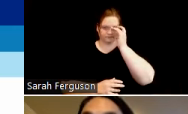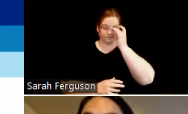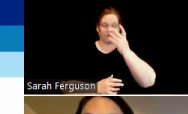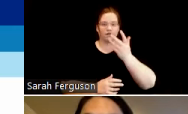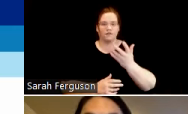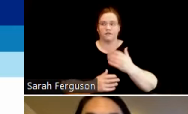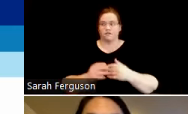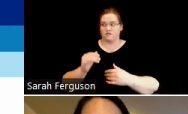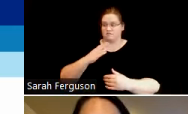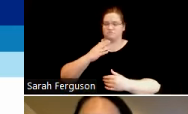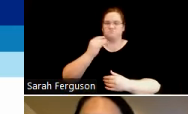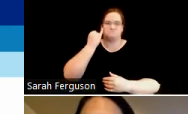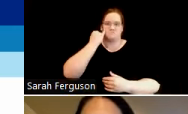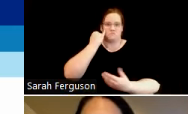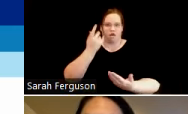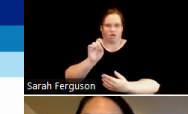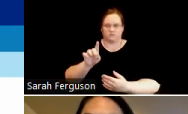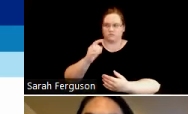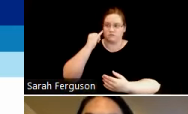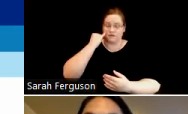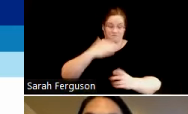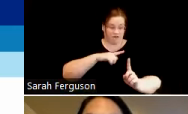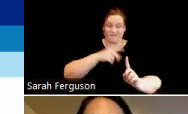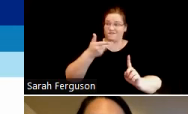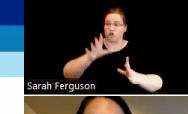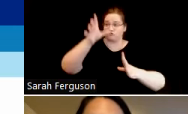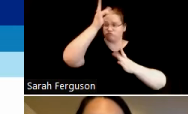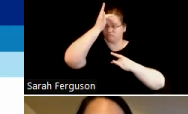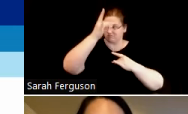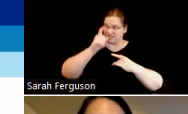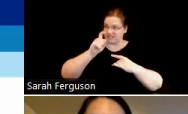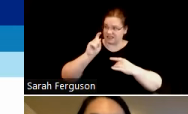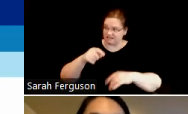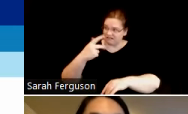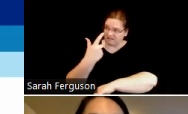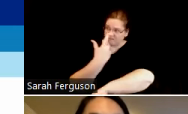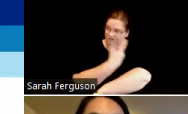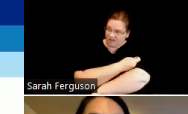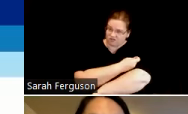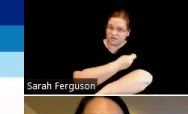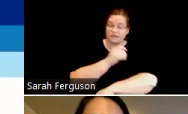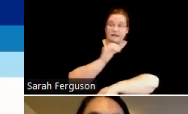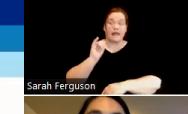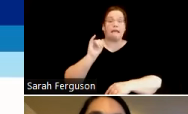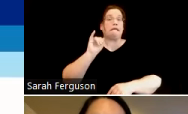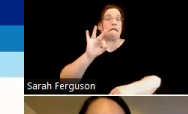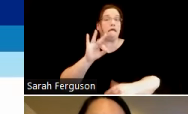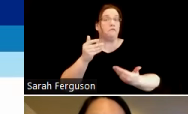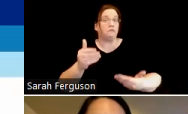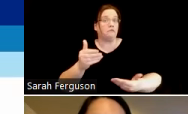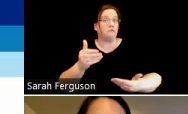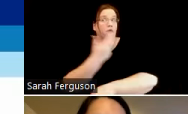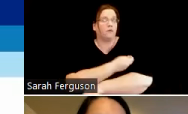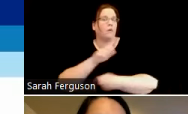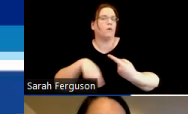What if my child has already had COVID-19? Do they need to be vaccinated? And if so, when? Next